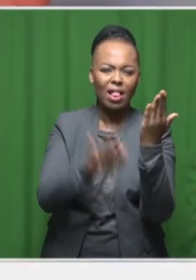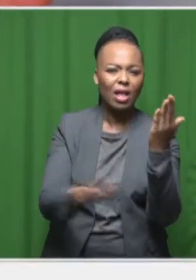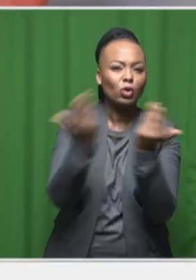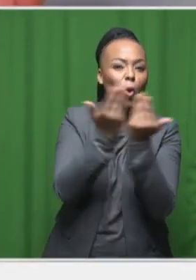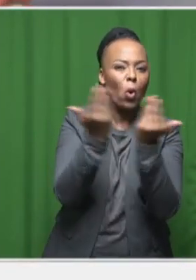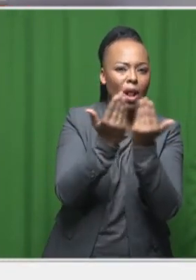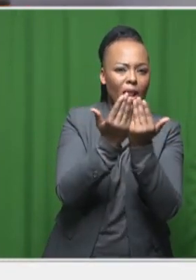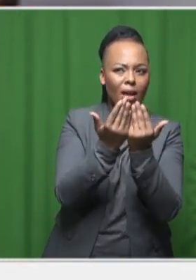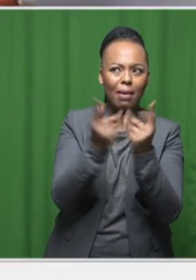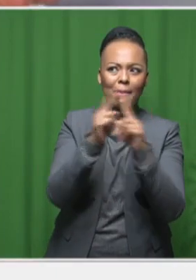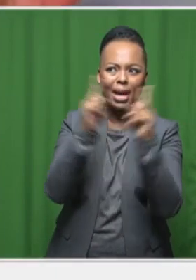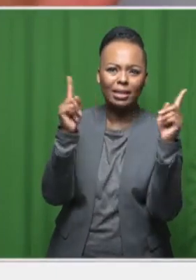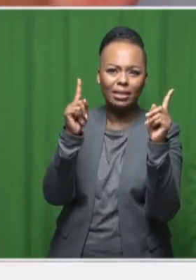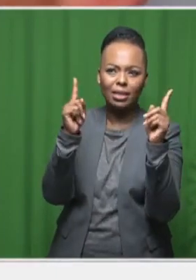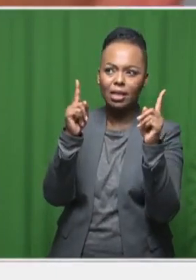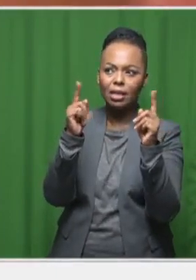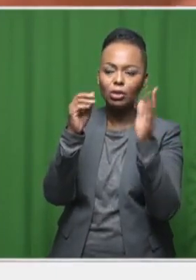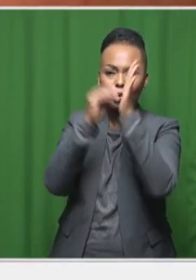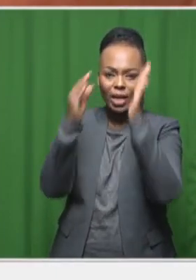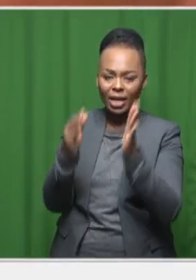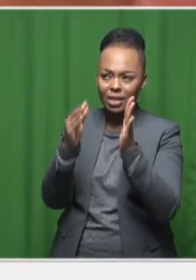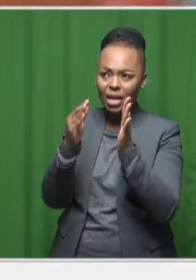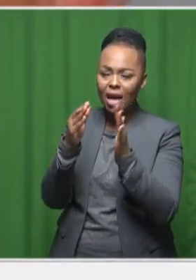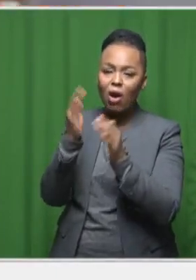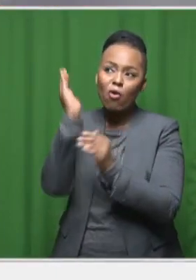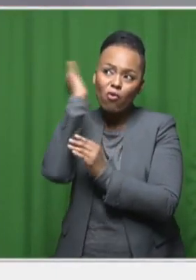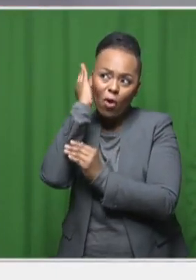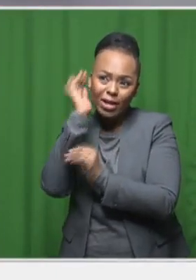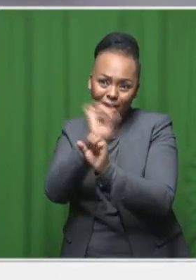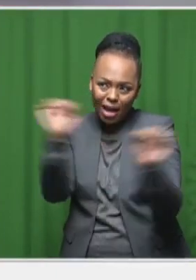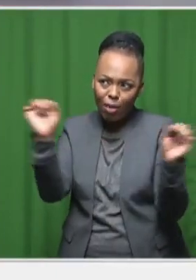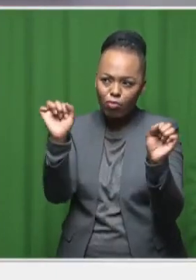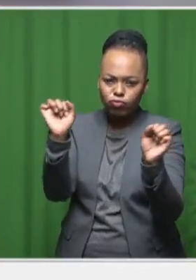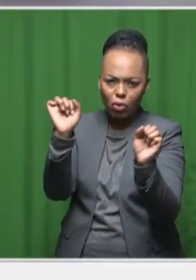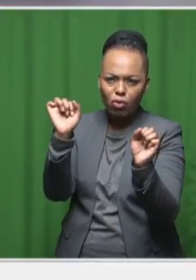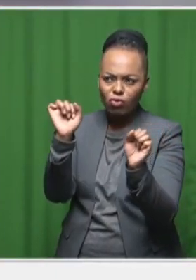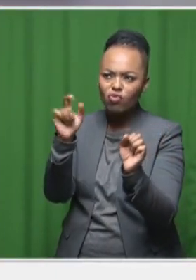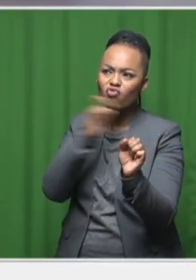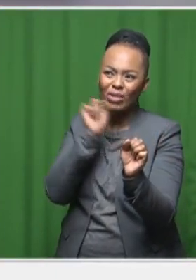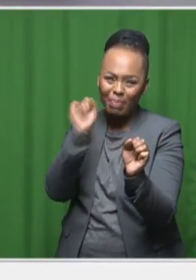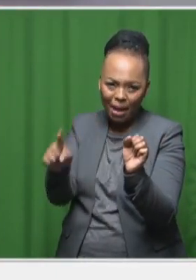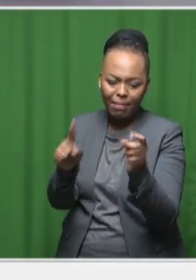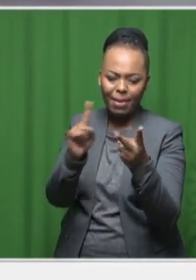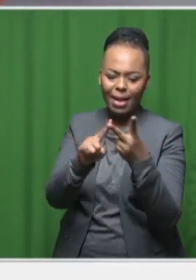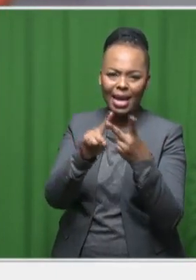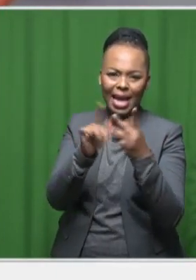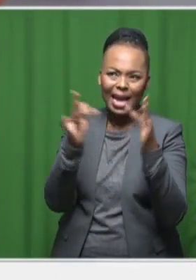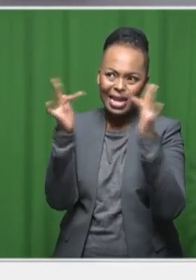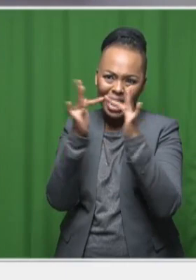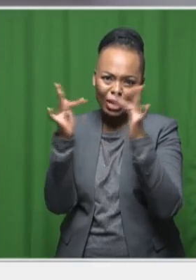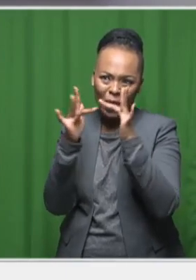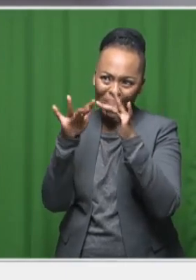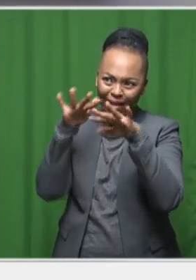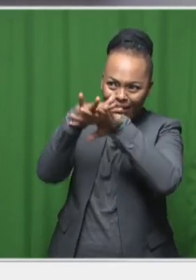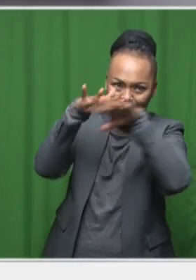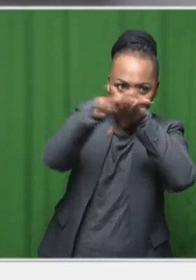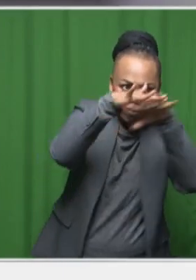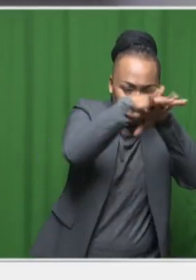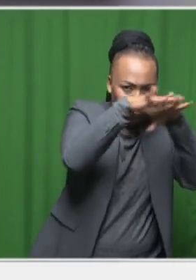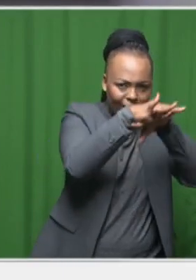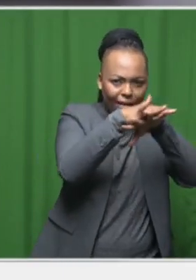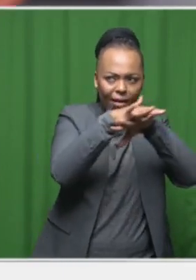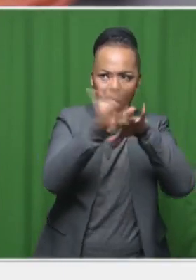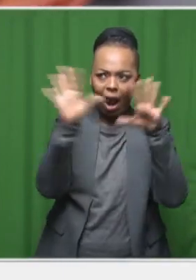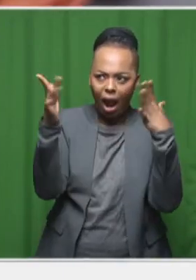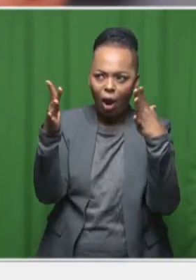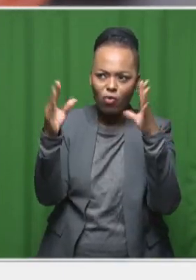the cell phone to get that very same attention. This networked, digitally connected way of getting the